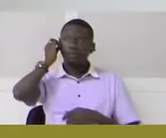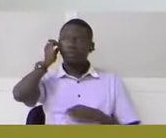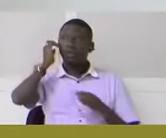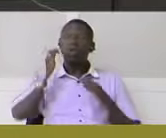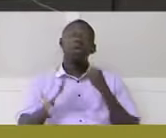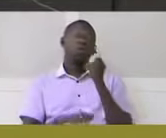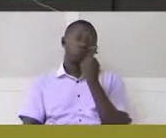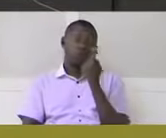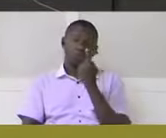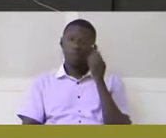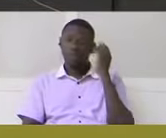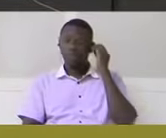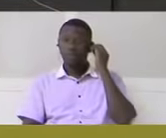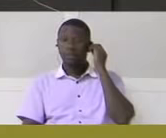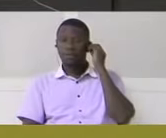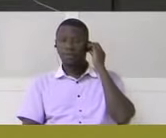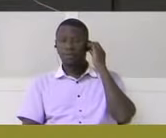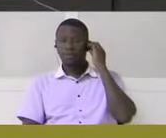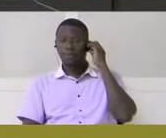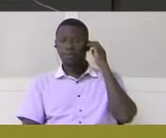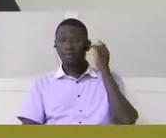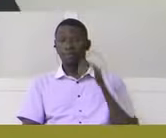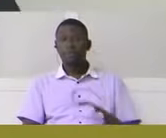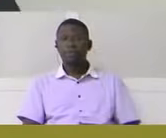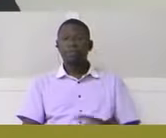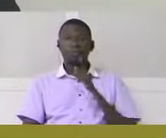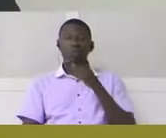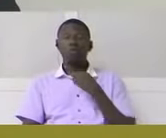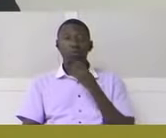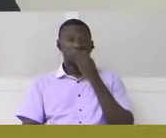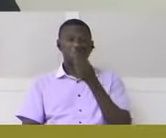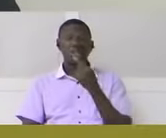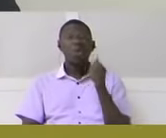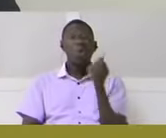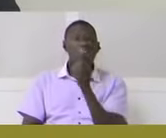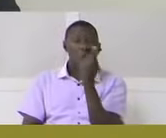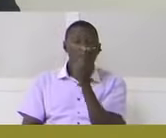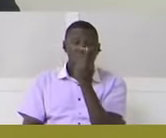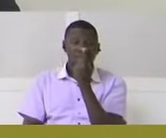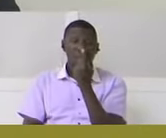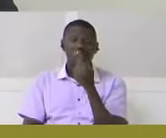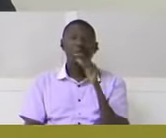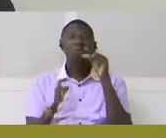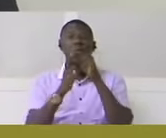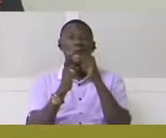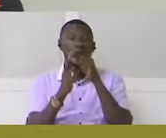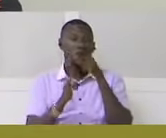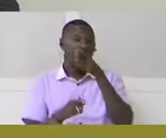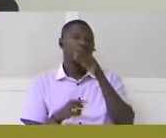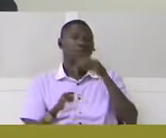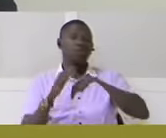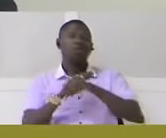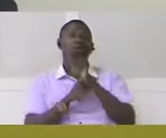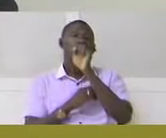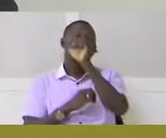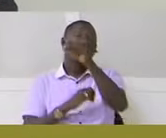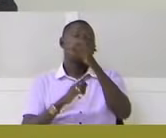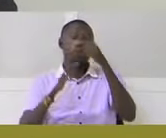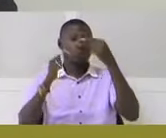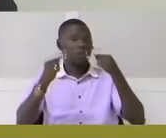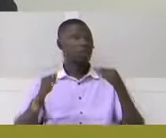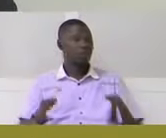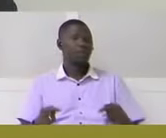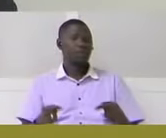Only. That word is in your statement. It could only be caused by overspeeding. only wala nyinti